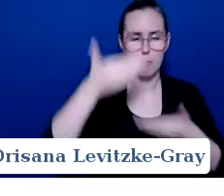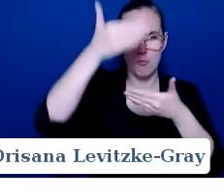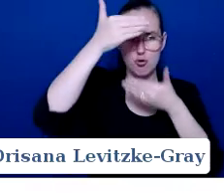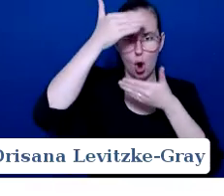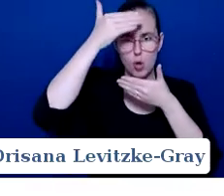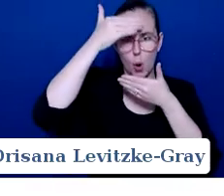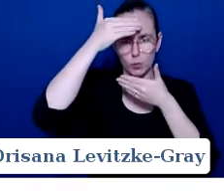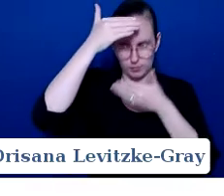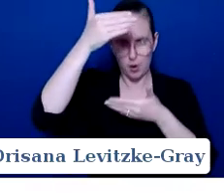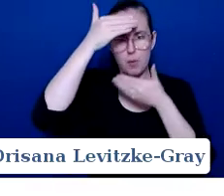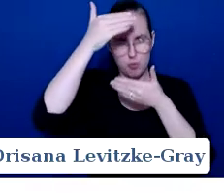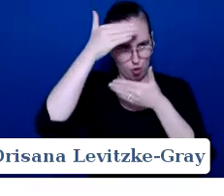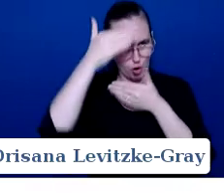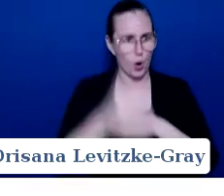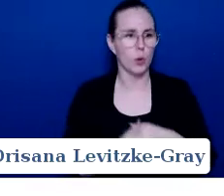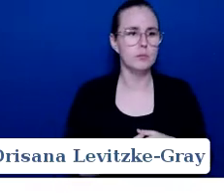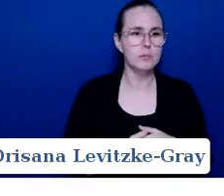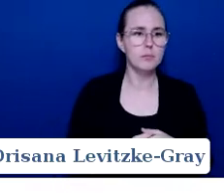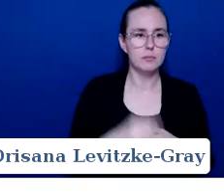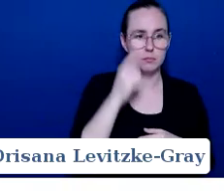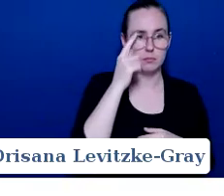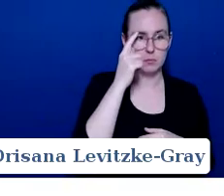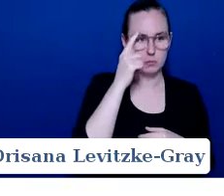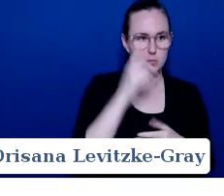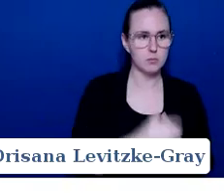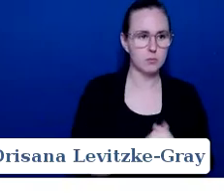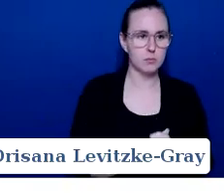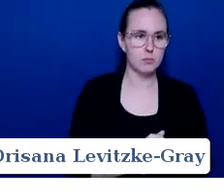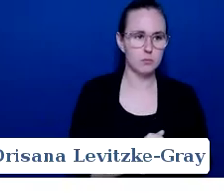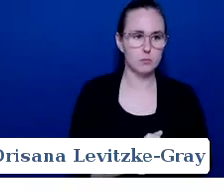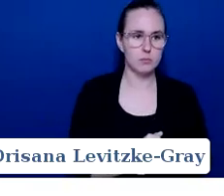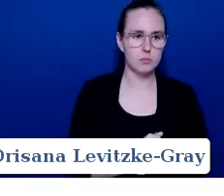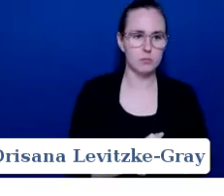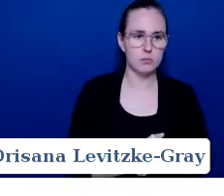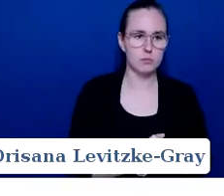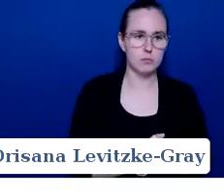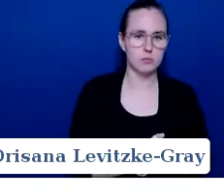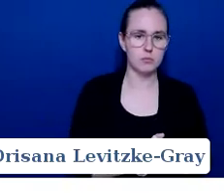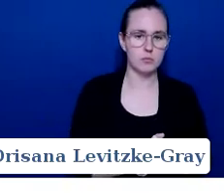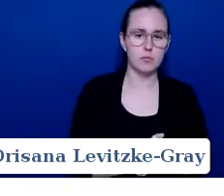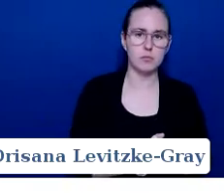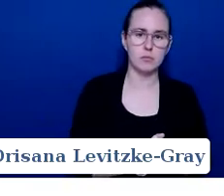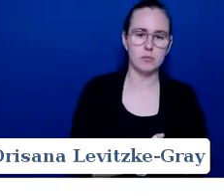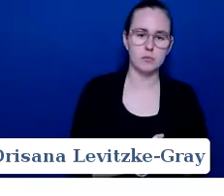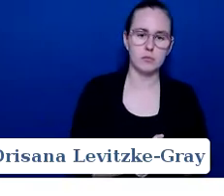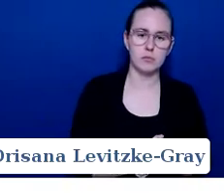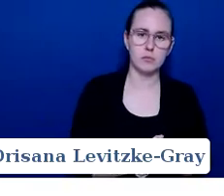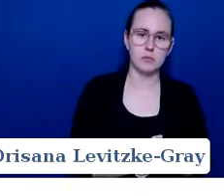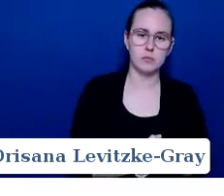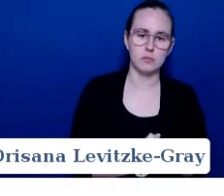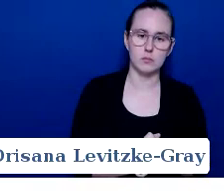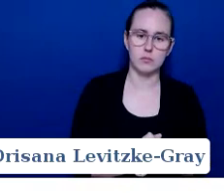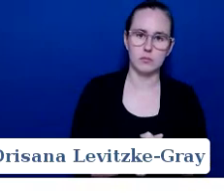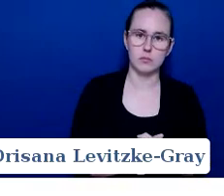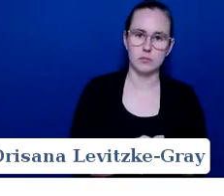in 2014 the enquete on the person with disability based on the Washington Group's set